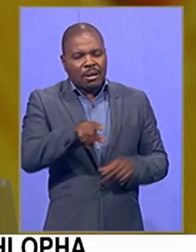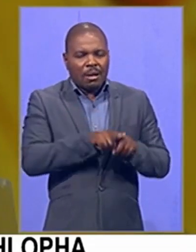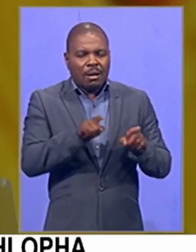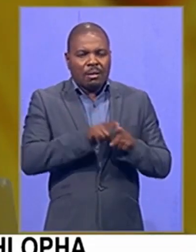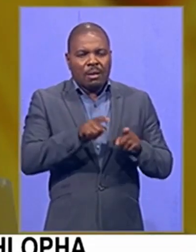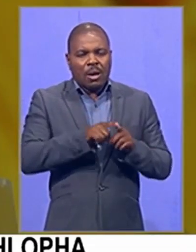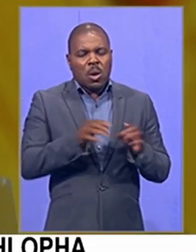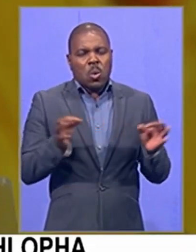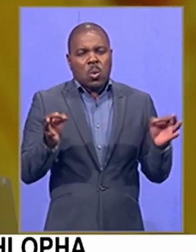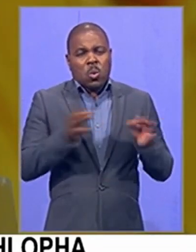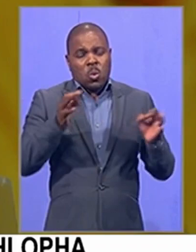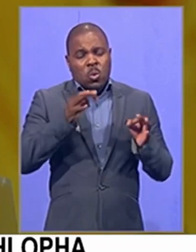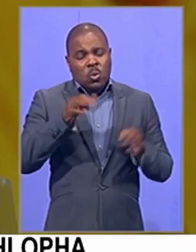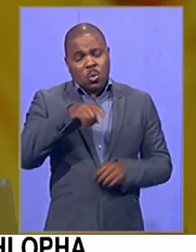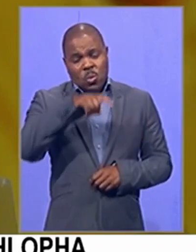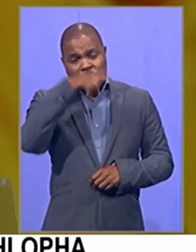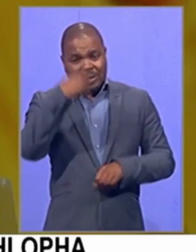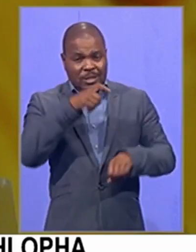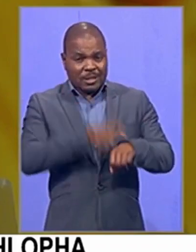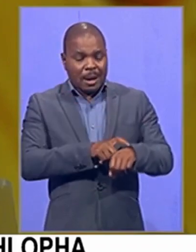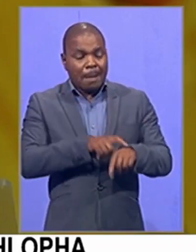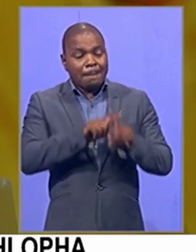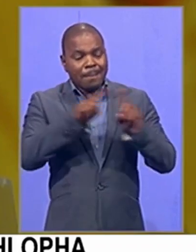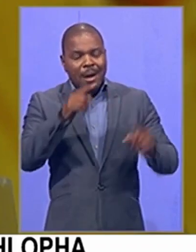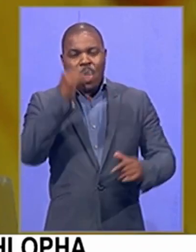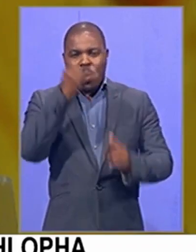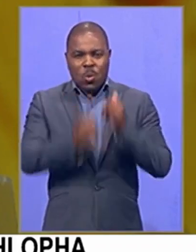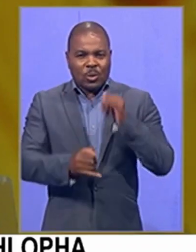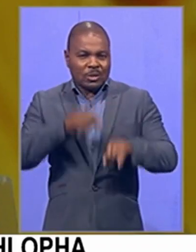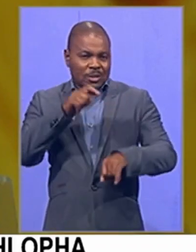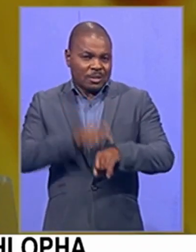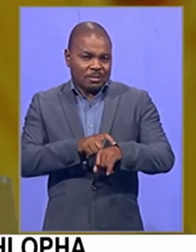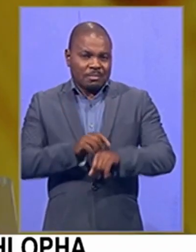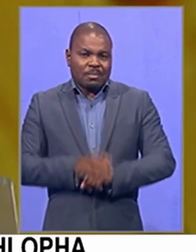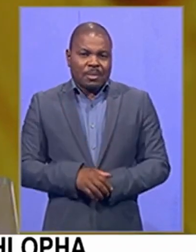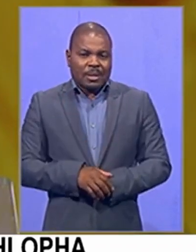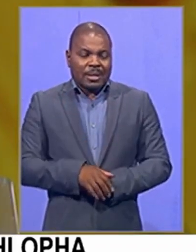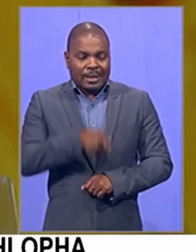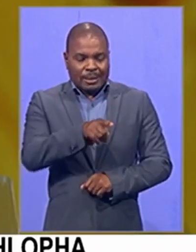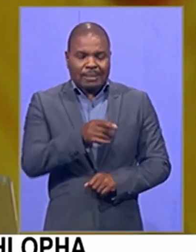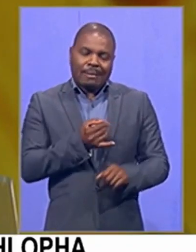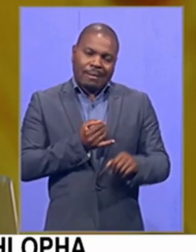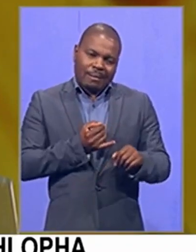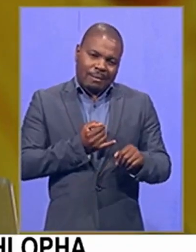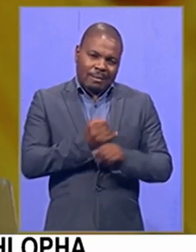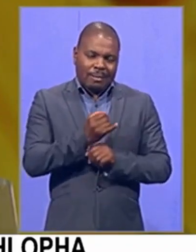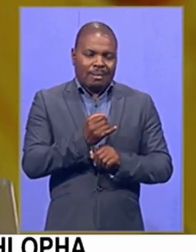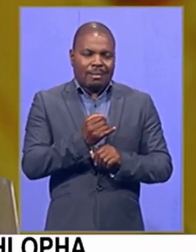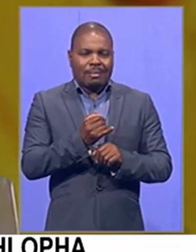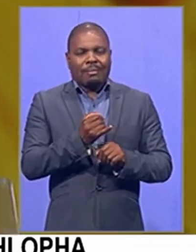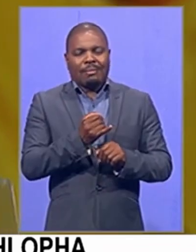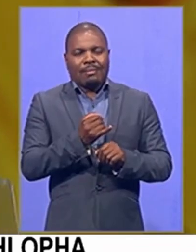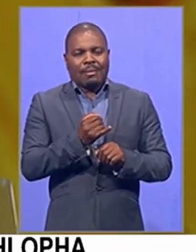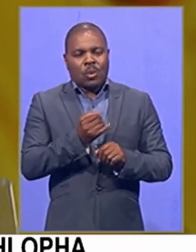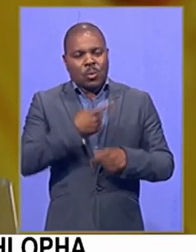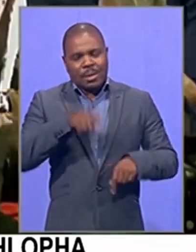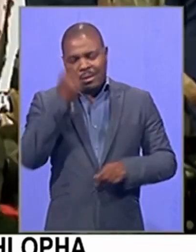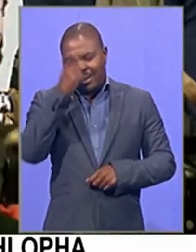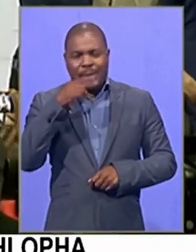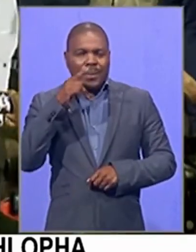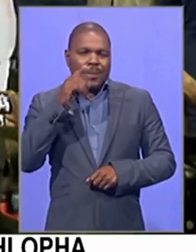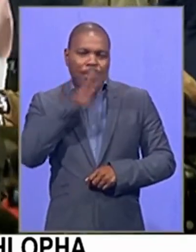winter that has come at the wrong time, far too soon for all of us to